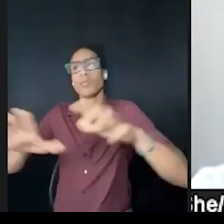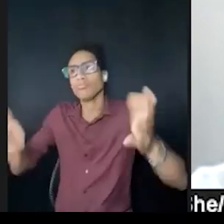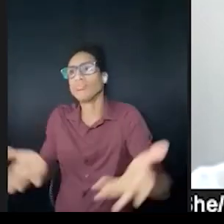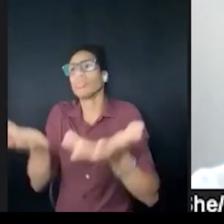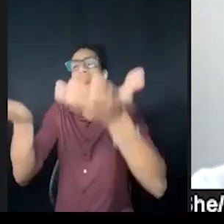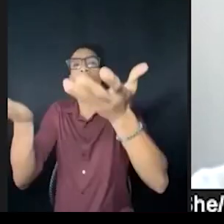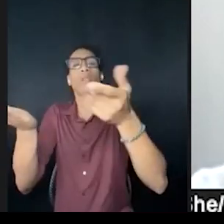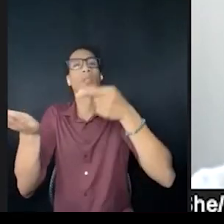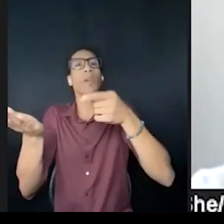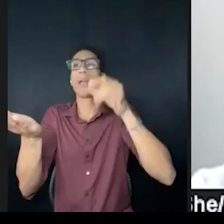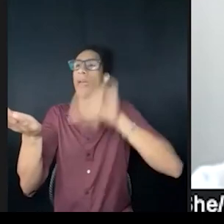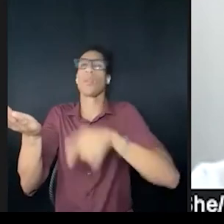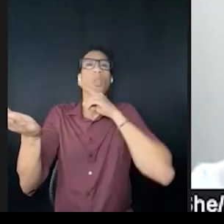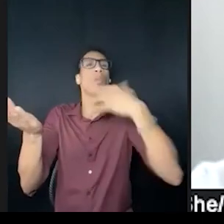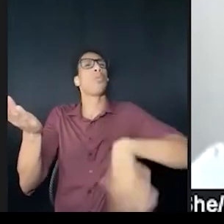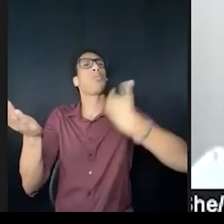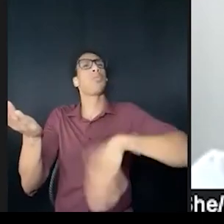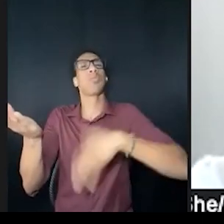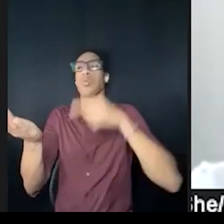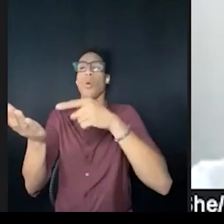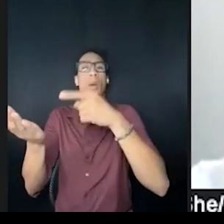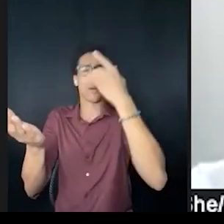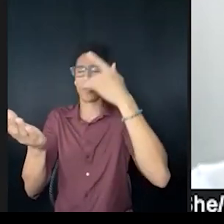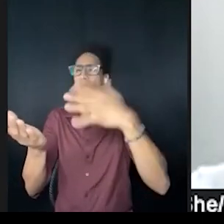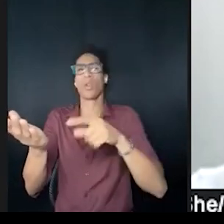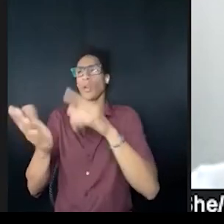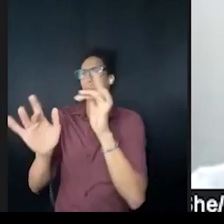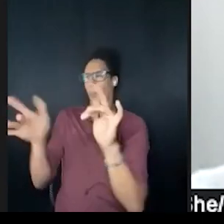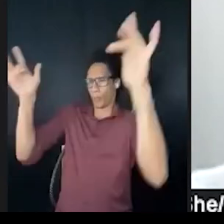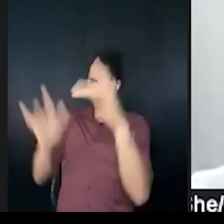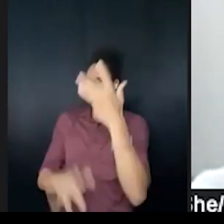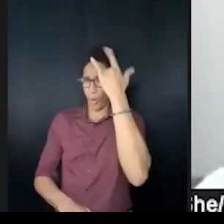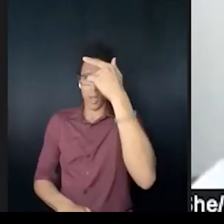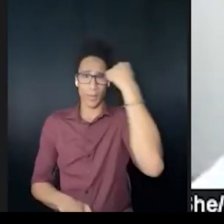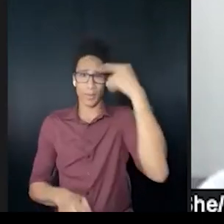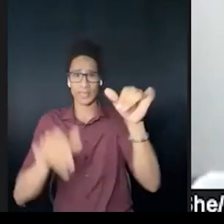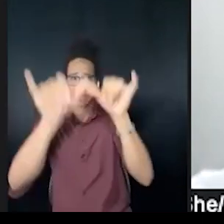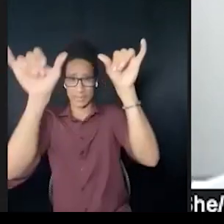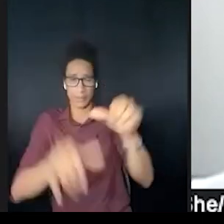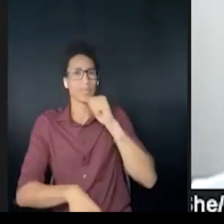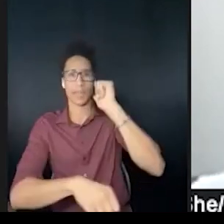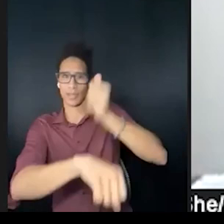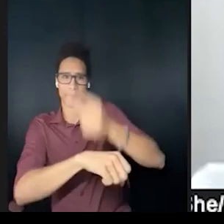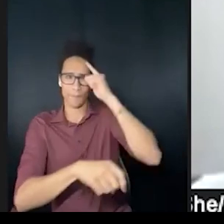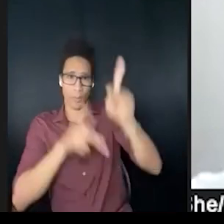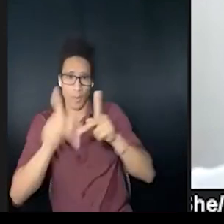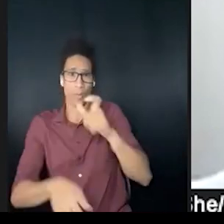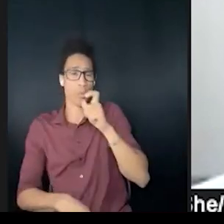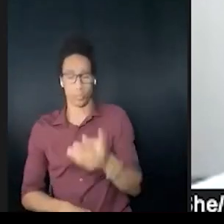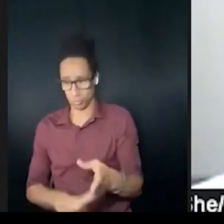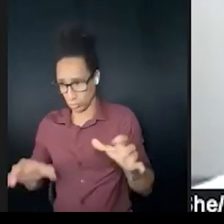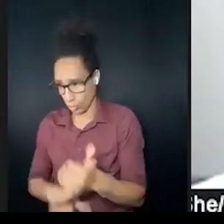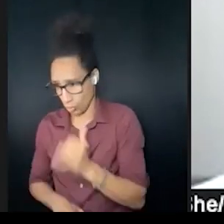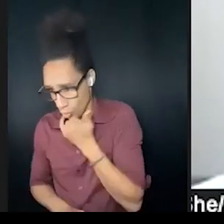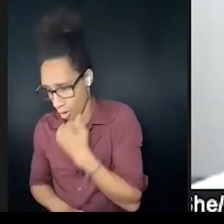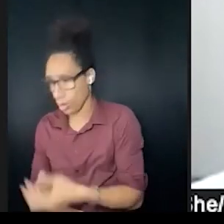rehabilitate people when they go into the prison. And people like myself who didn't receive life, but received an extreme sentence, and one day I'm going to come home. One day I'm going to be